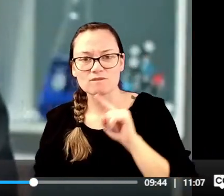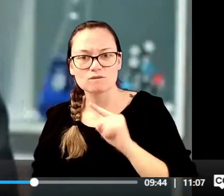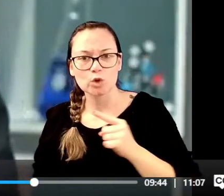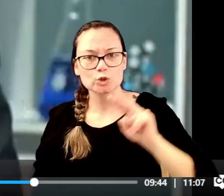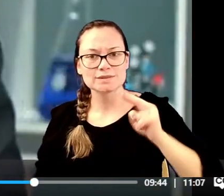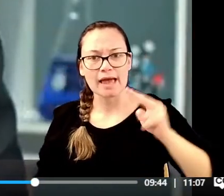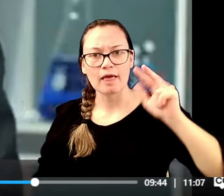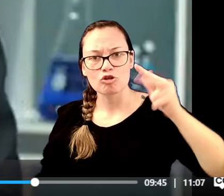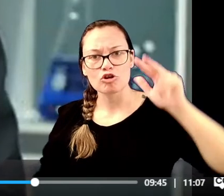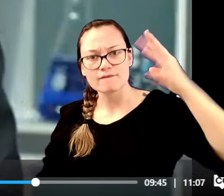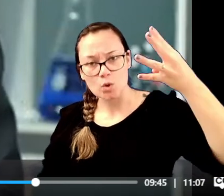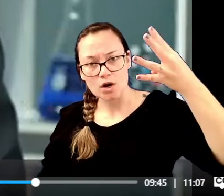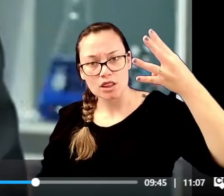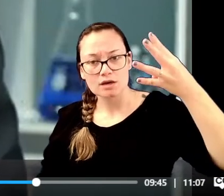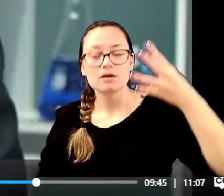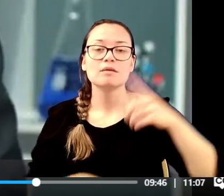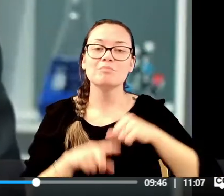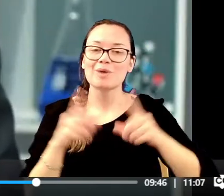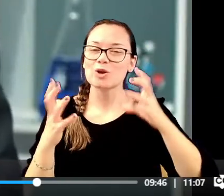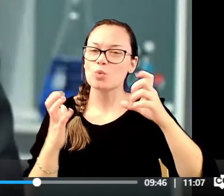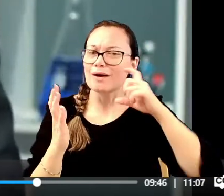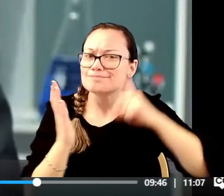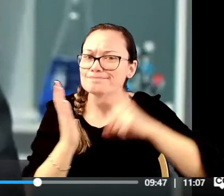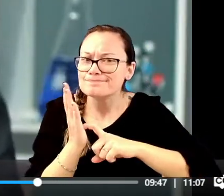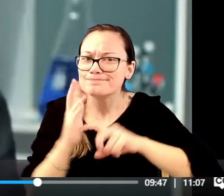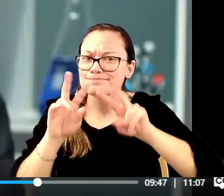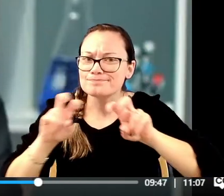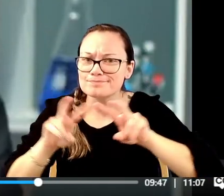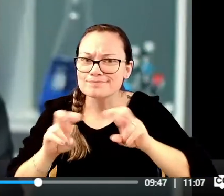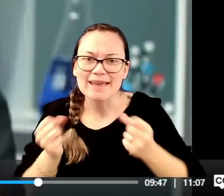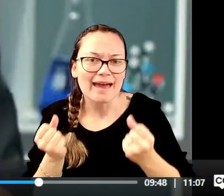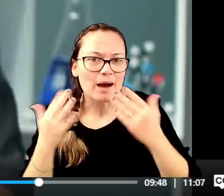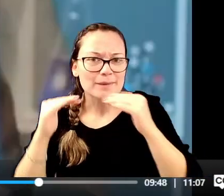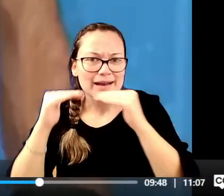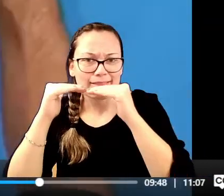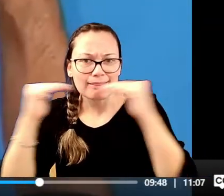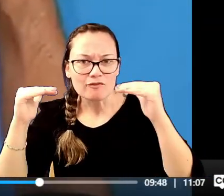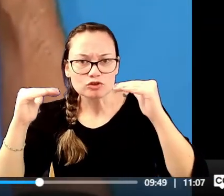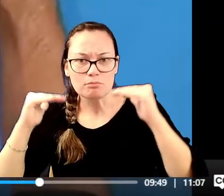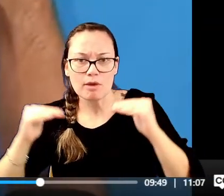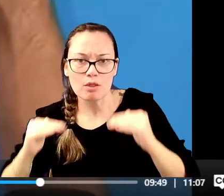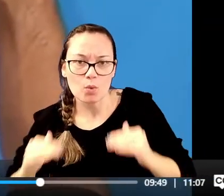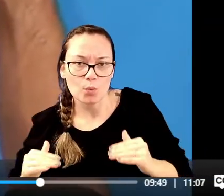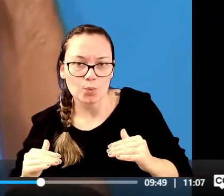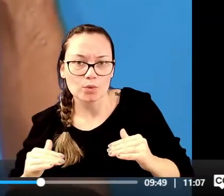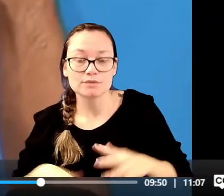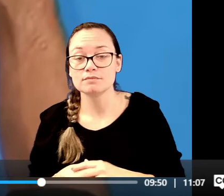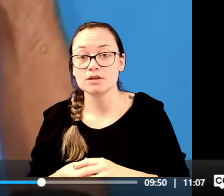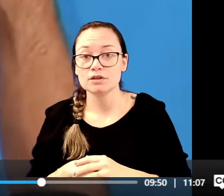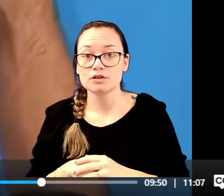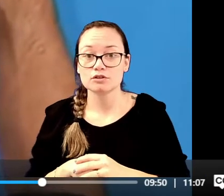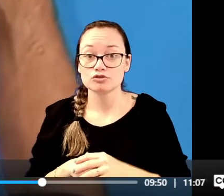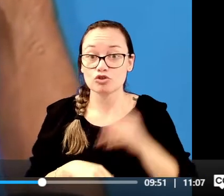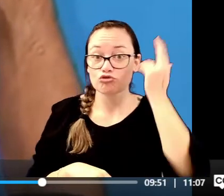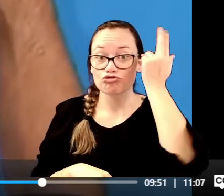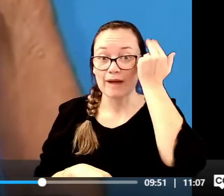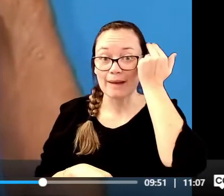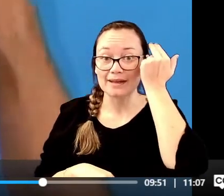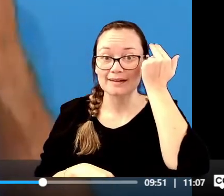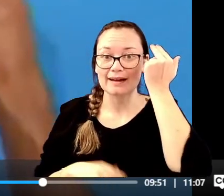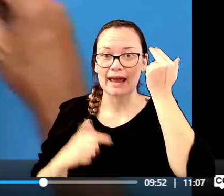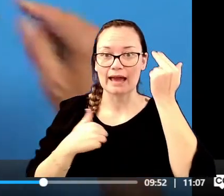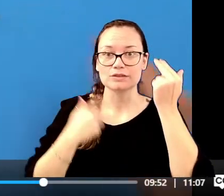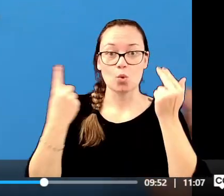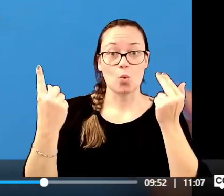different levels are below them, right? So if you've got one level below you, right, this rabbit has one level below it, it's a primary